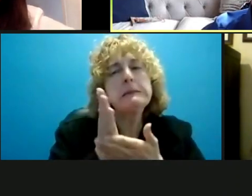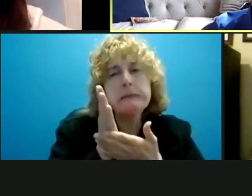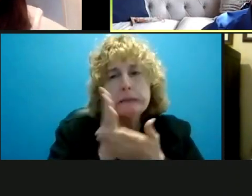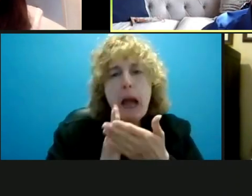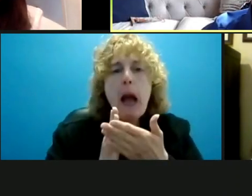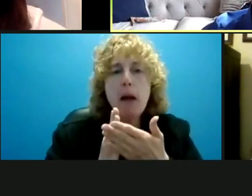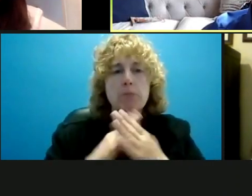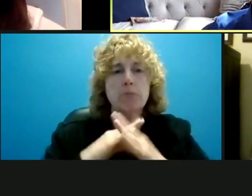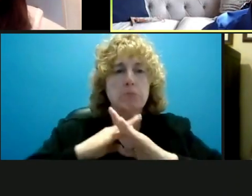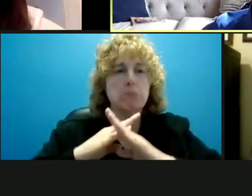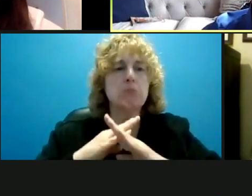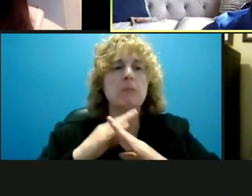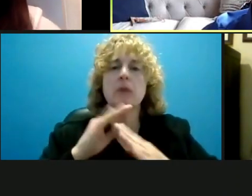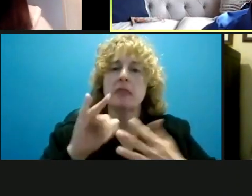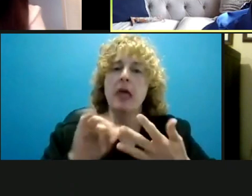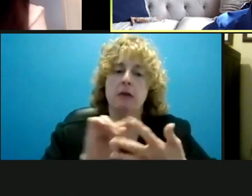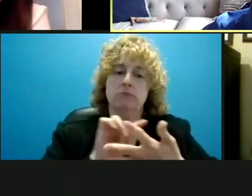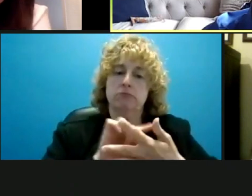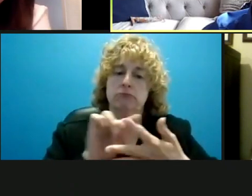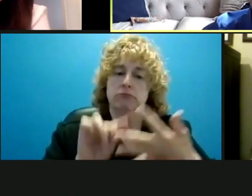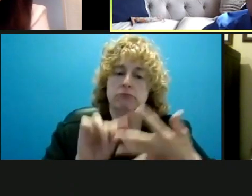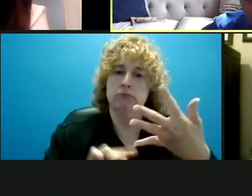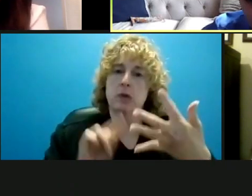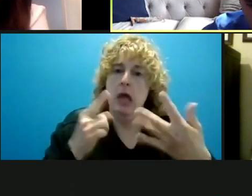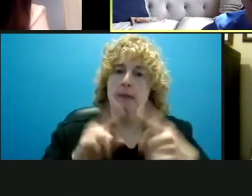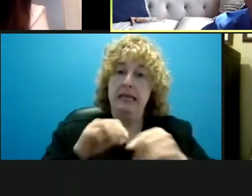had been identified in Michigan as of this week.